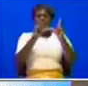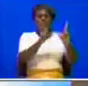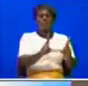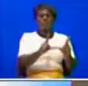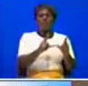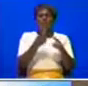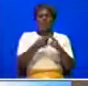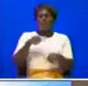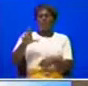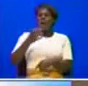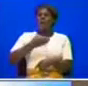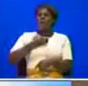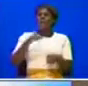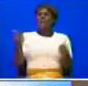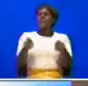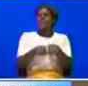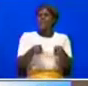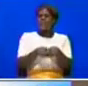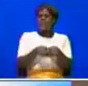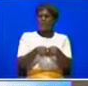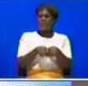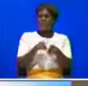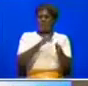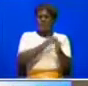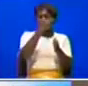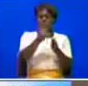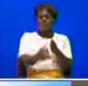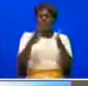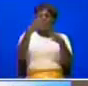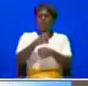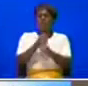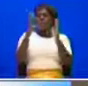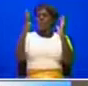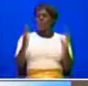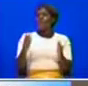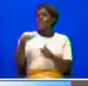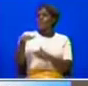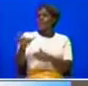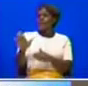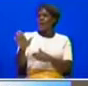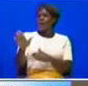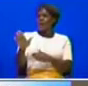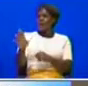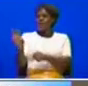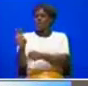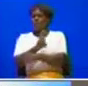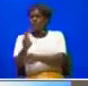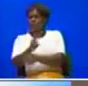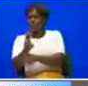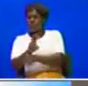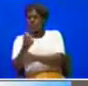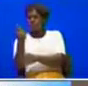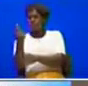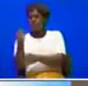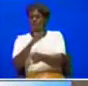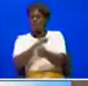products on their own. And of course, the mainstream insurance companies will be able to underwrite microinsurance products. And we are making